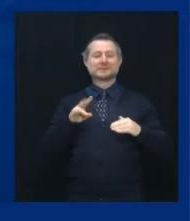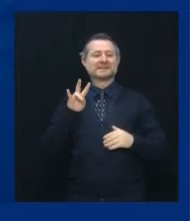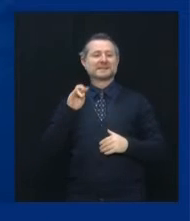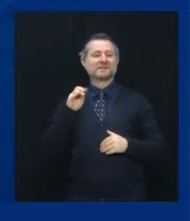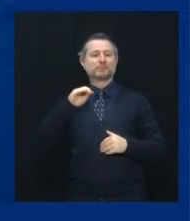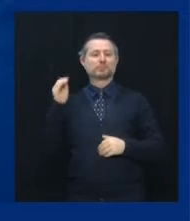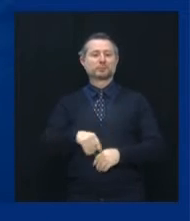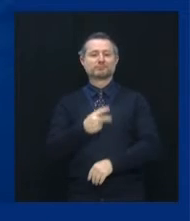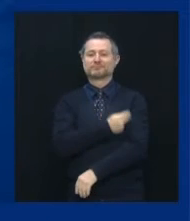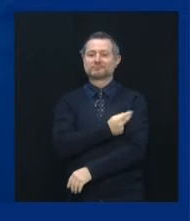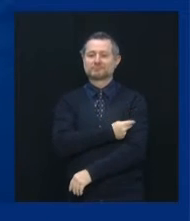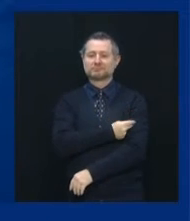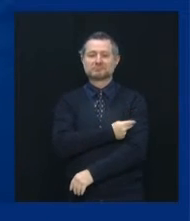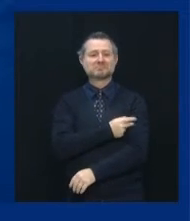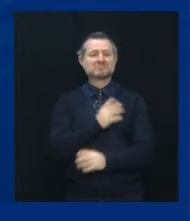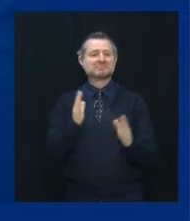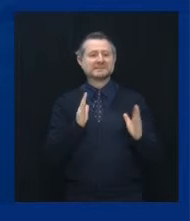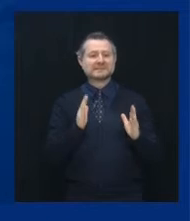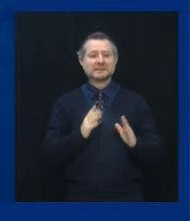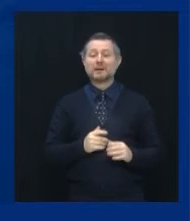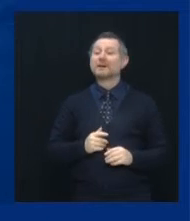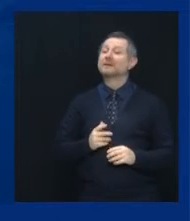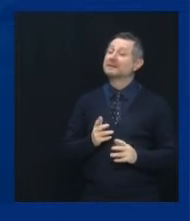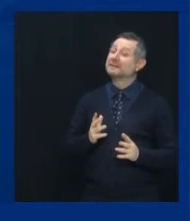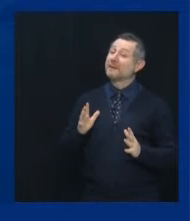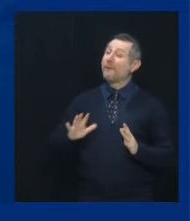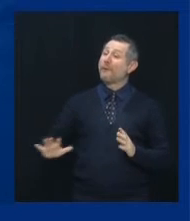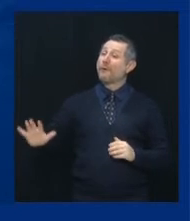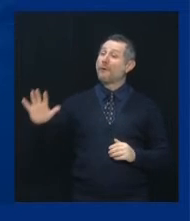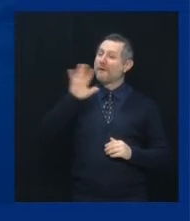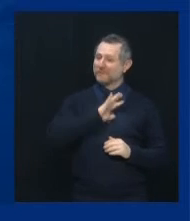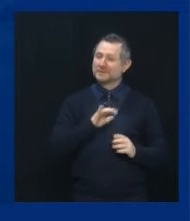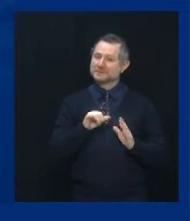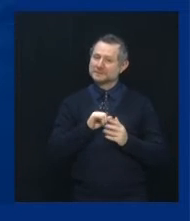this vaccine society-wide.